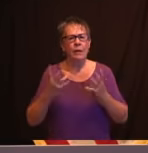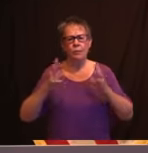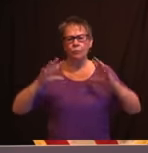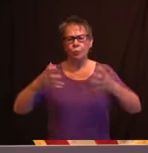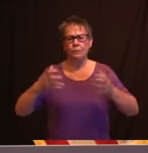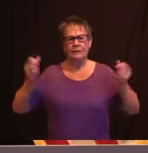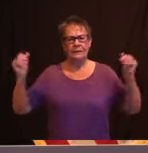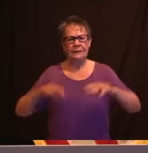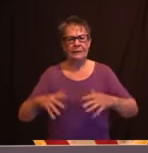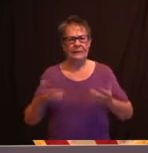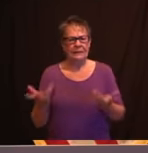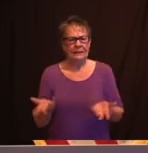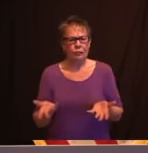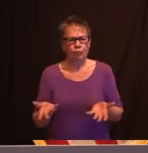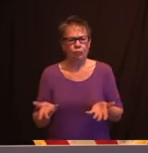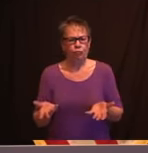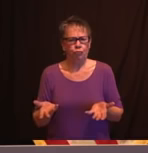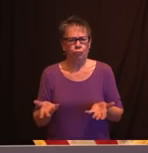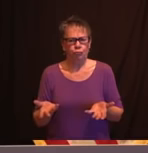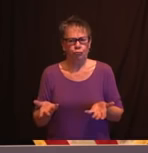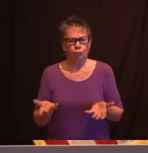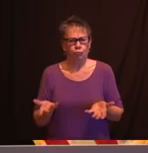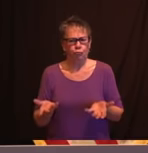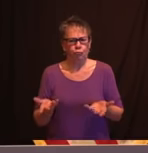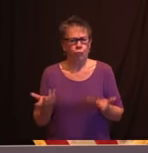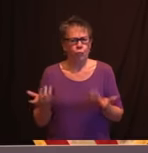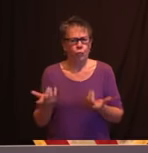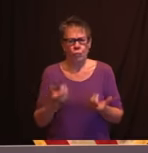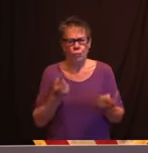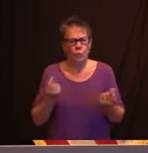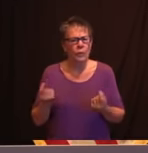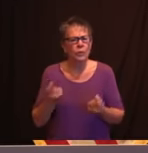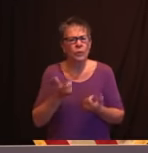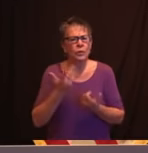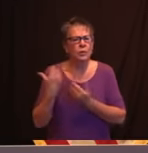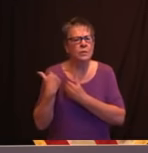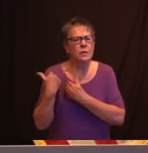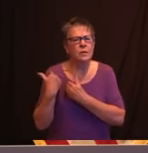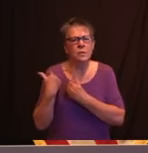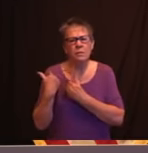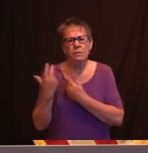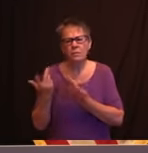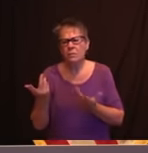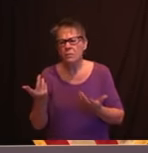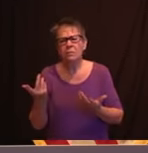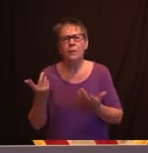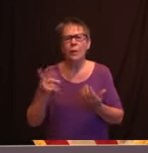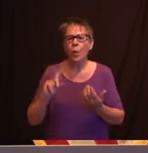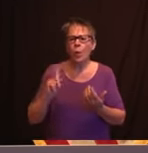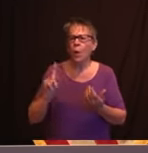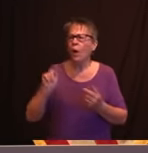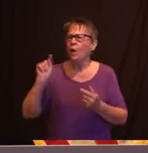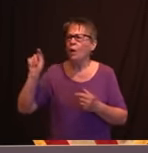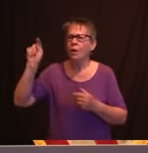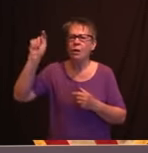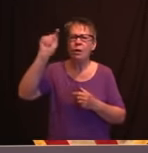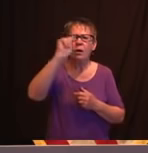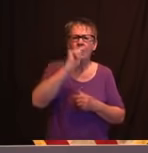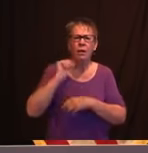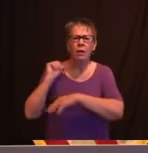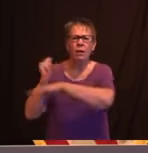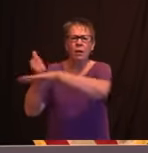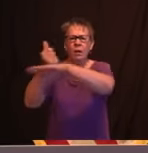assignments? What are their exact duties, and exactly where are they posted? New York, Pennsylvania, Delaware, and Virginia